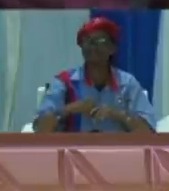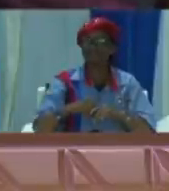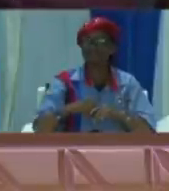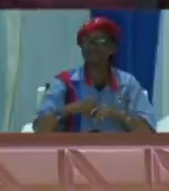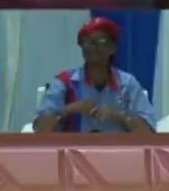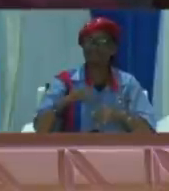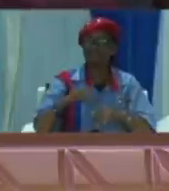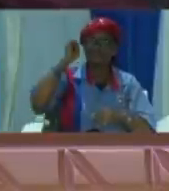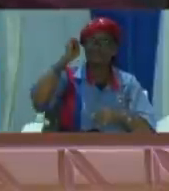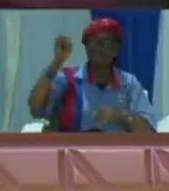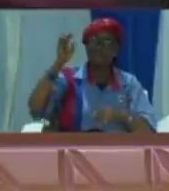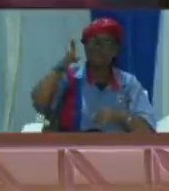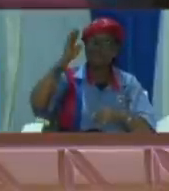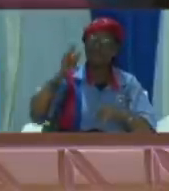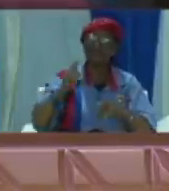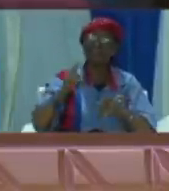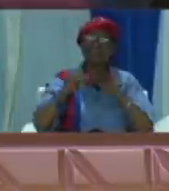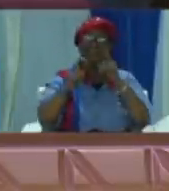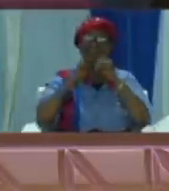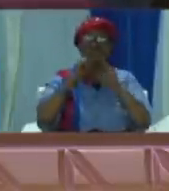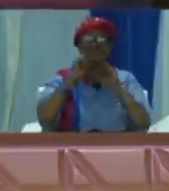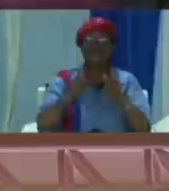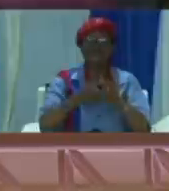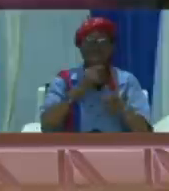will talk first and think later.